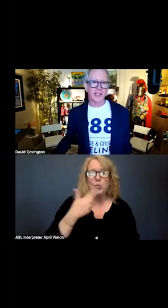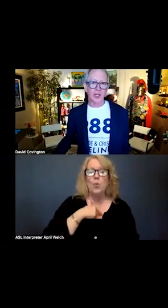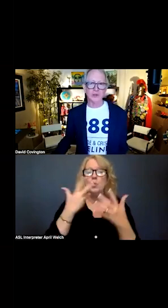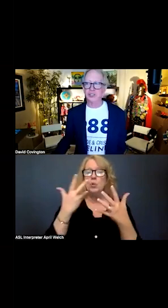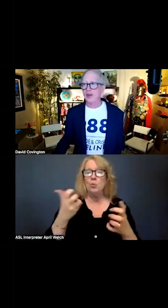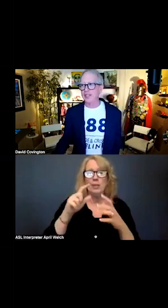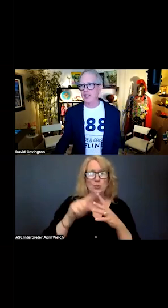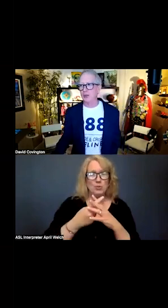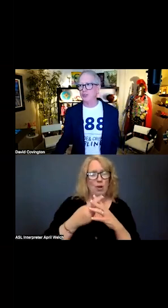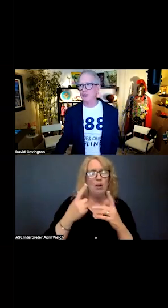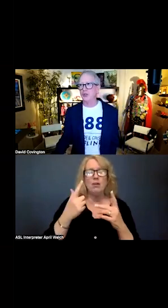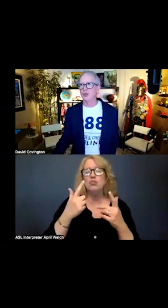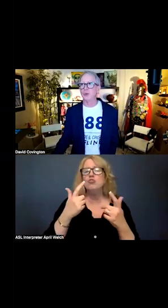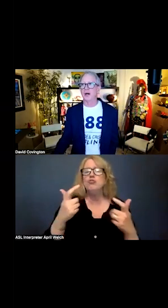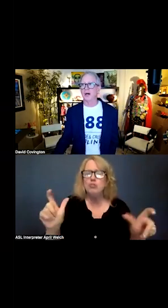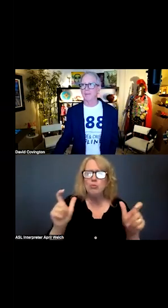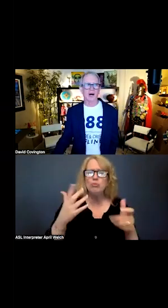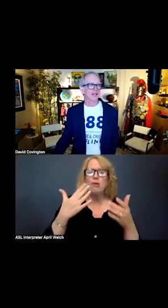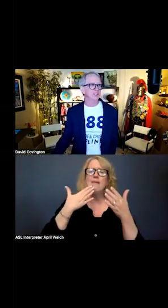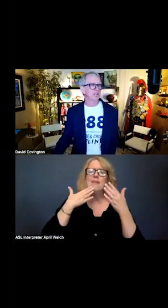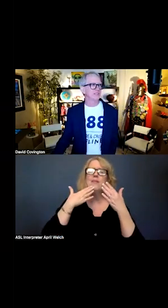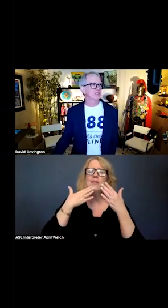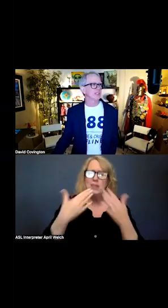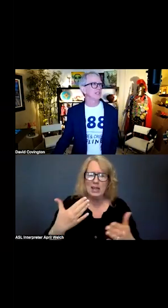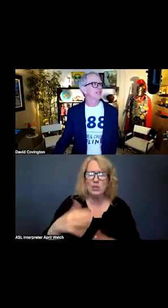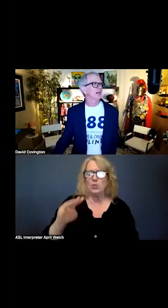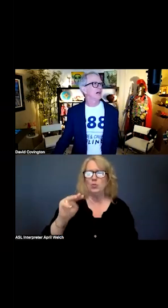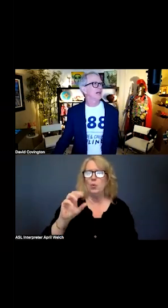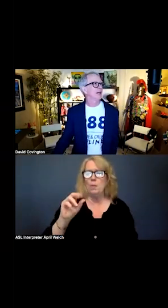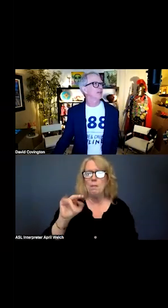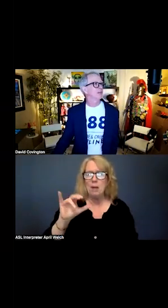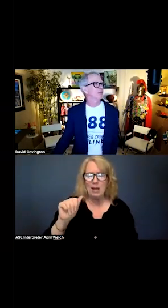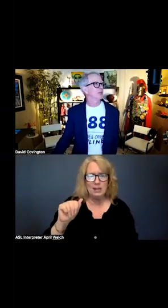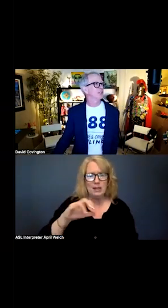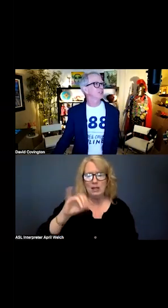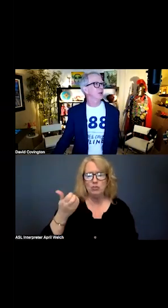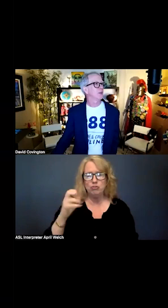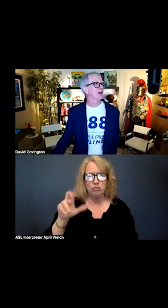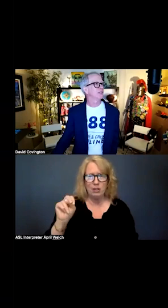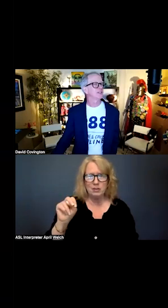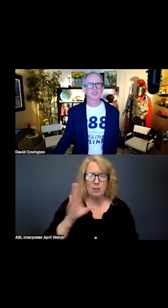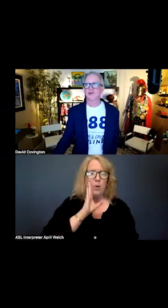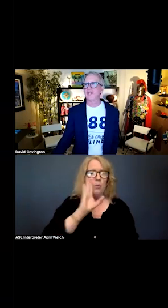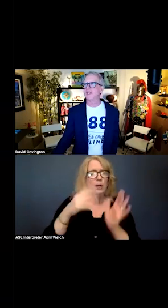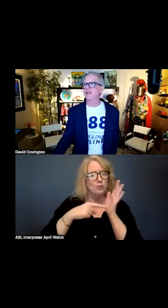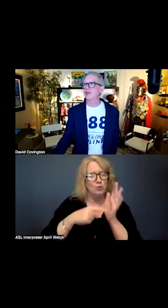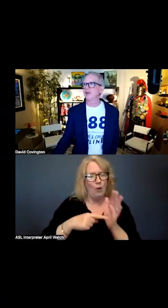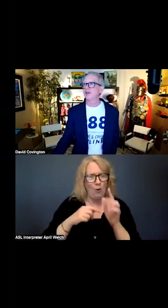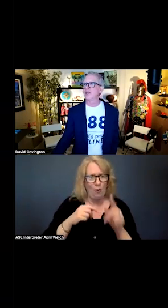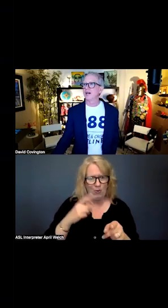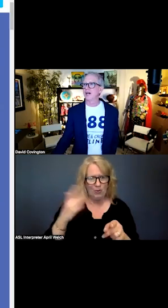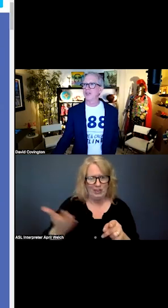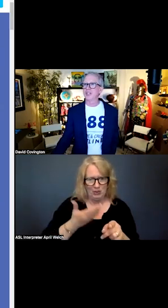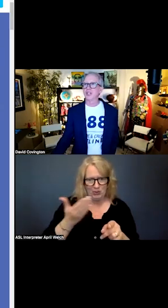a huge thank you to Monica Johnson. And I'm going to show on the screen